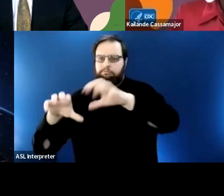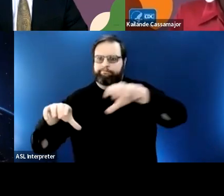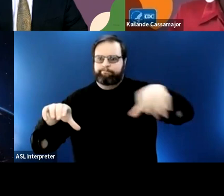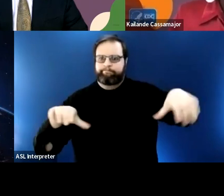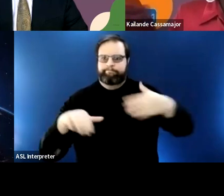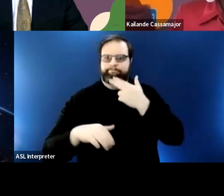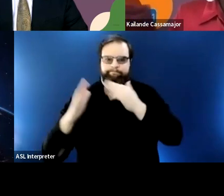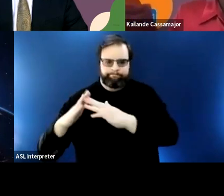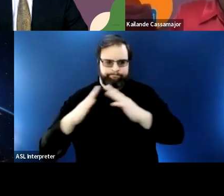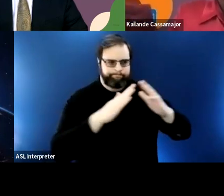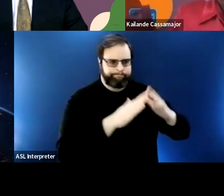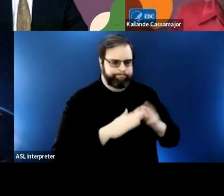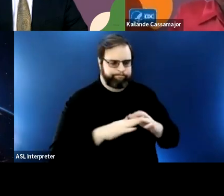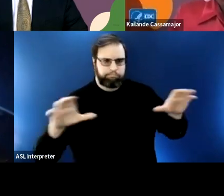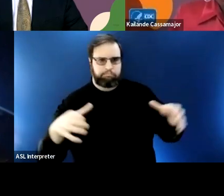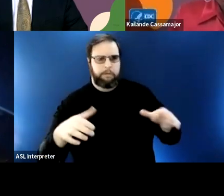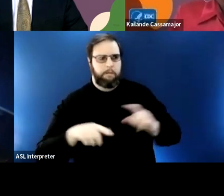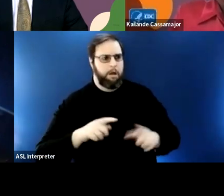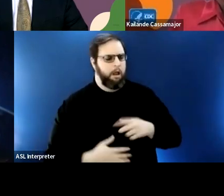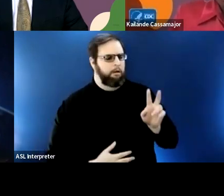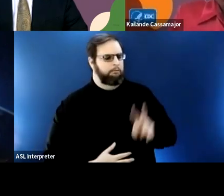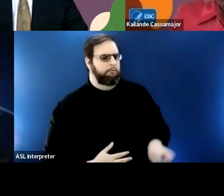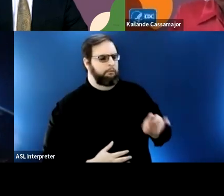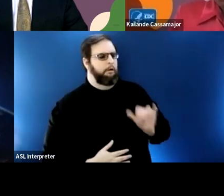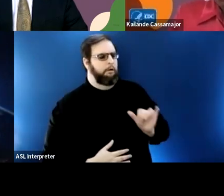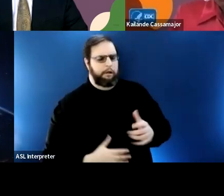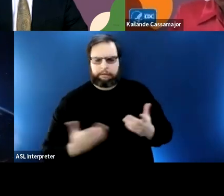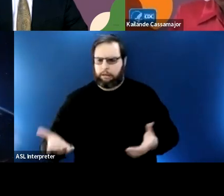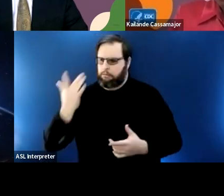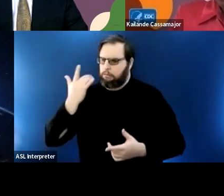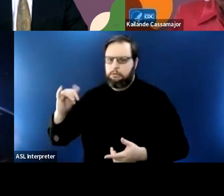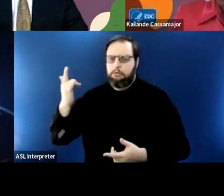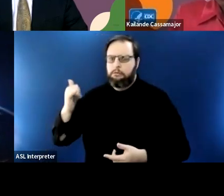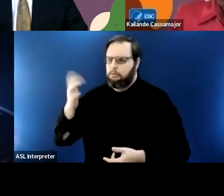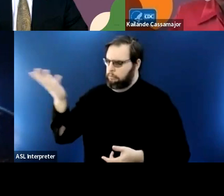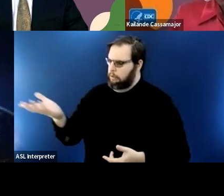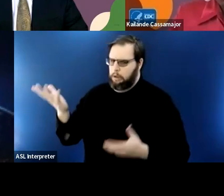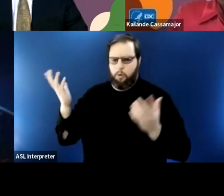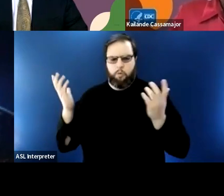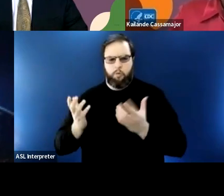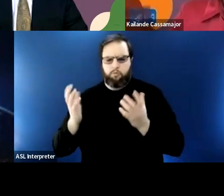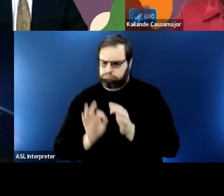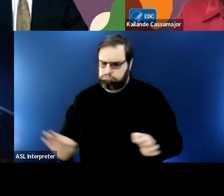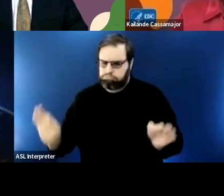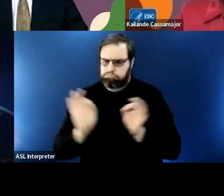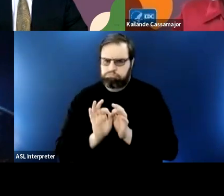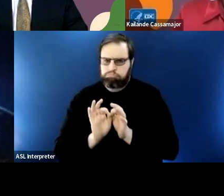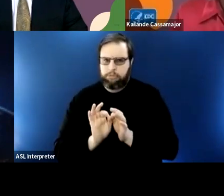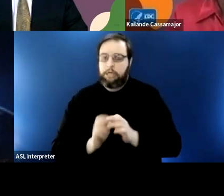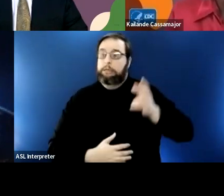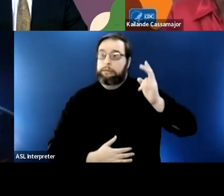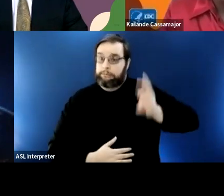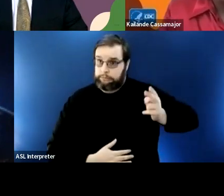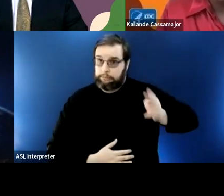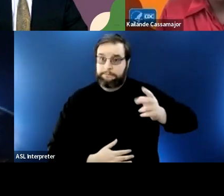time. But I realized here in California how important having an historically Black